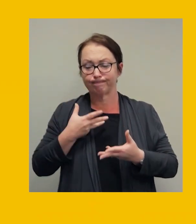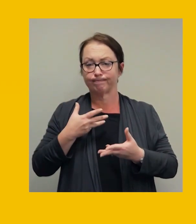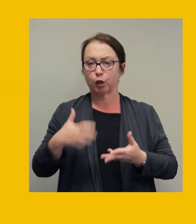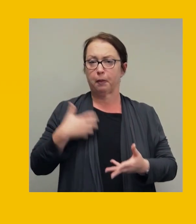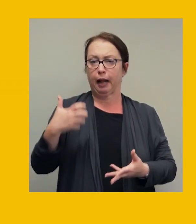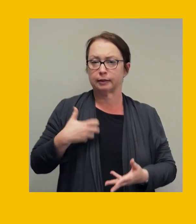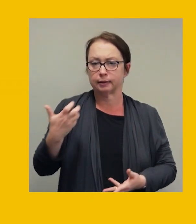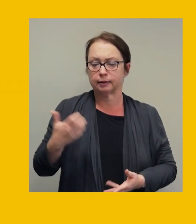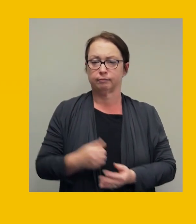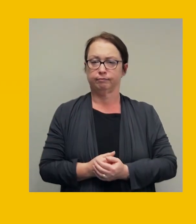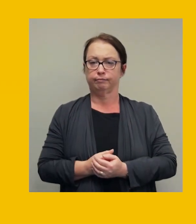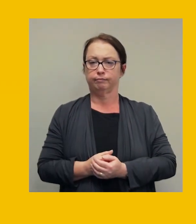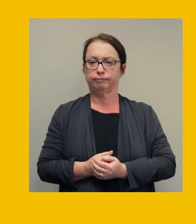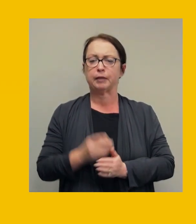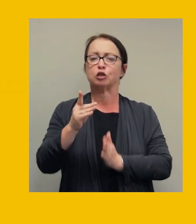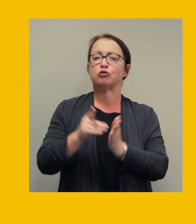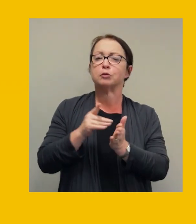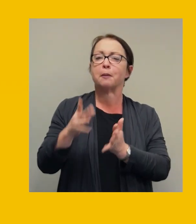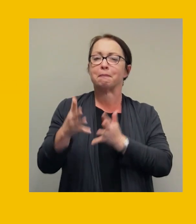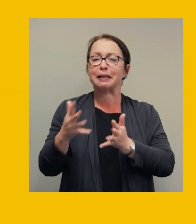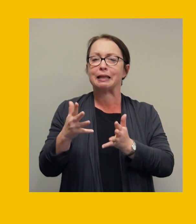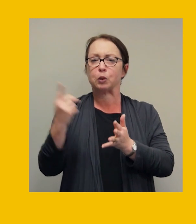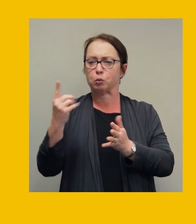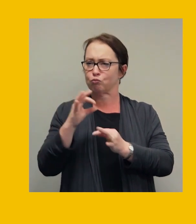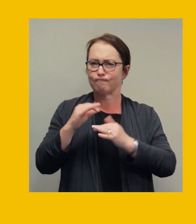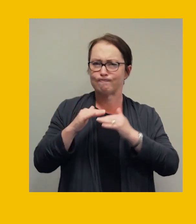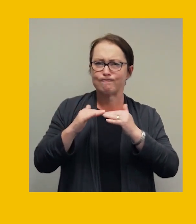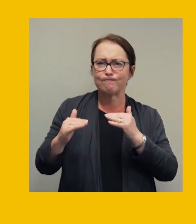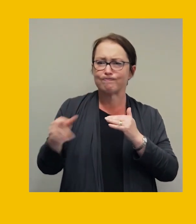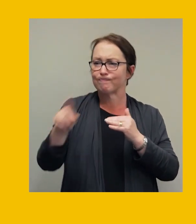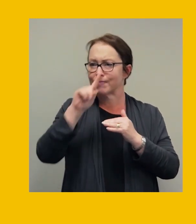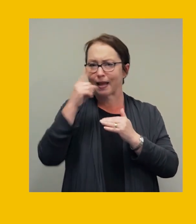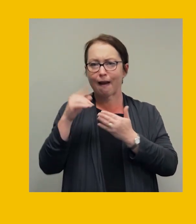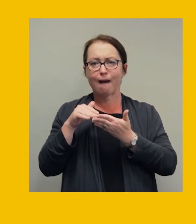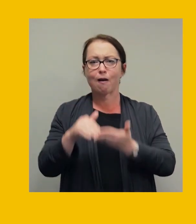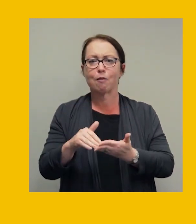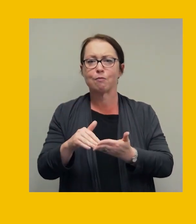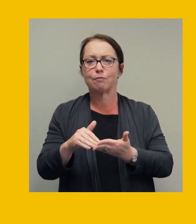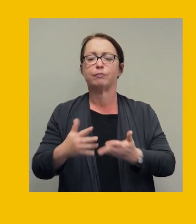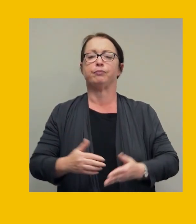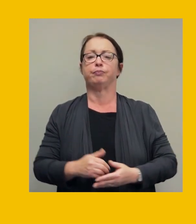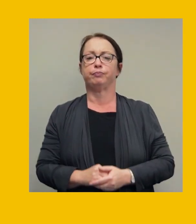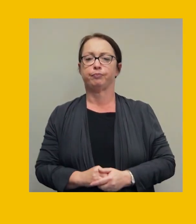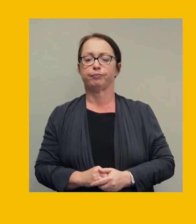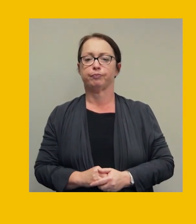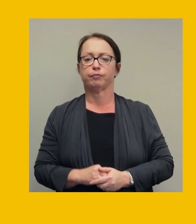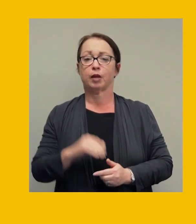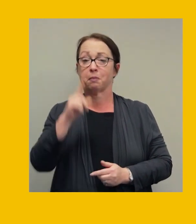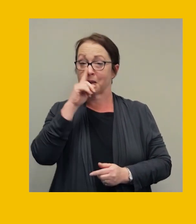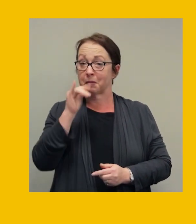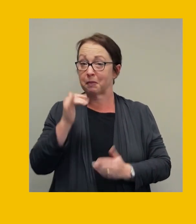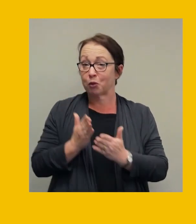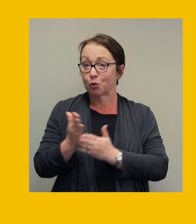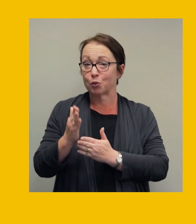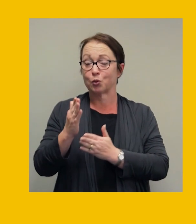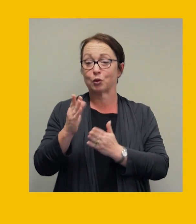together as well as now not Now we can share this video a of the South Wales of Buitry, and when we new,